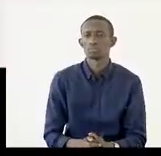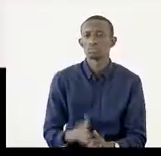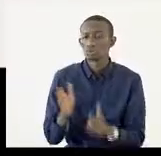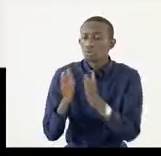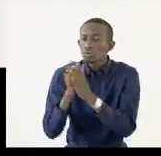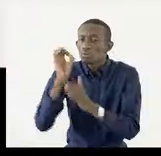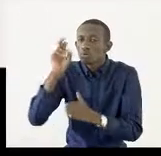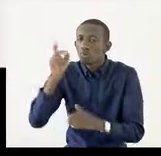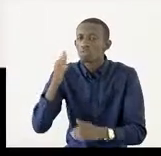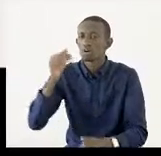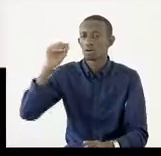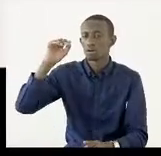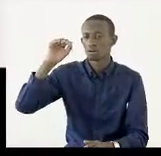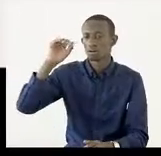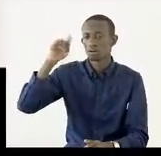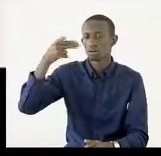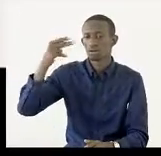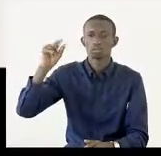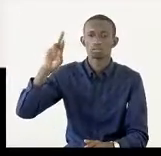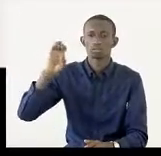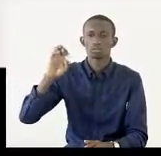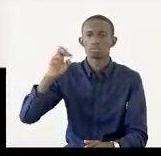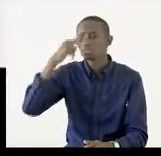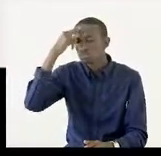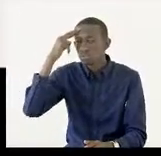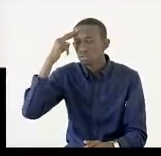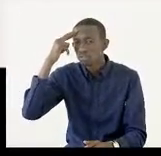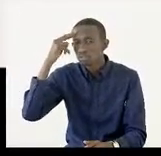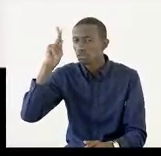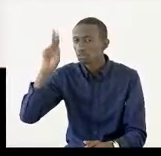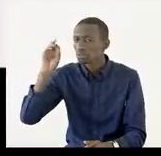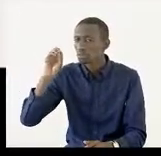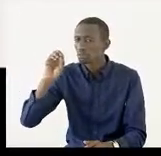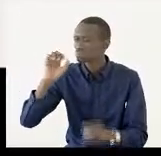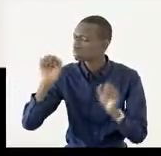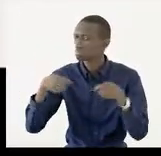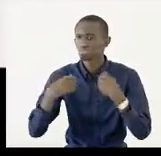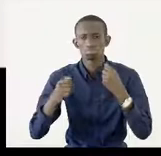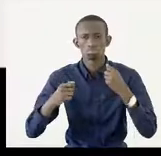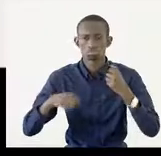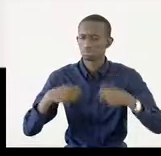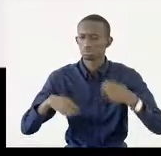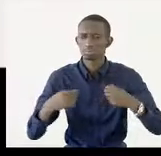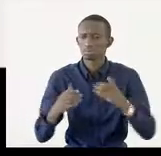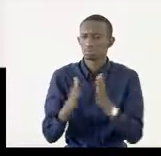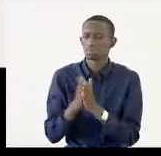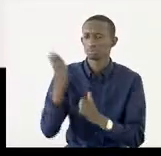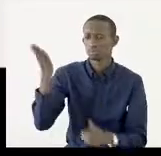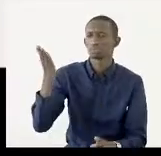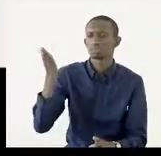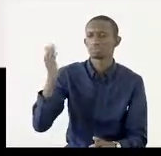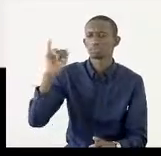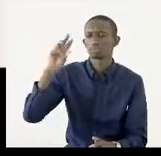aldehydes, because ketones do not react with this ammoniated silver